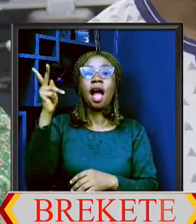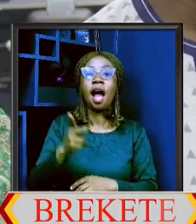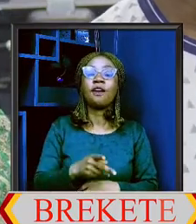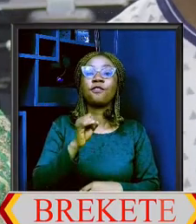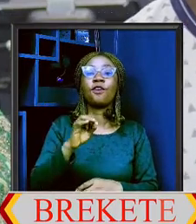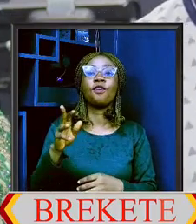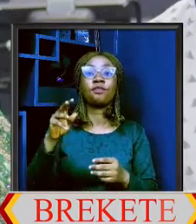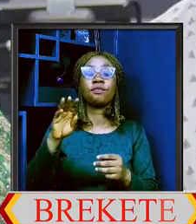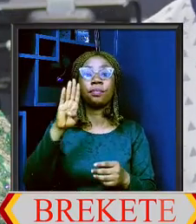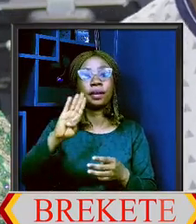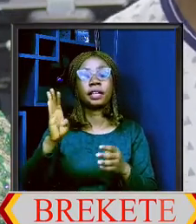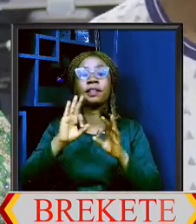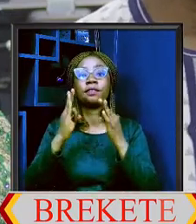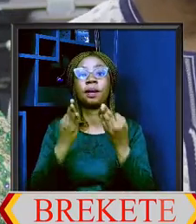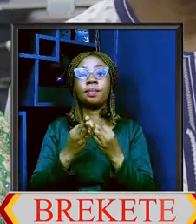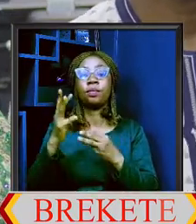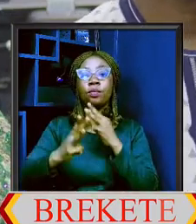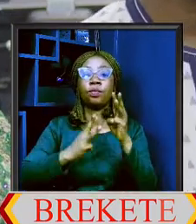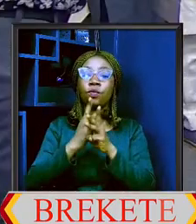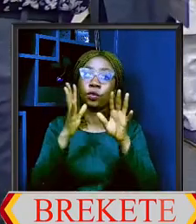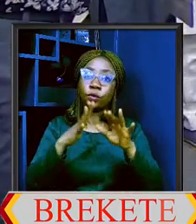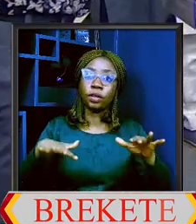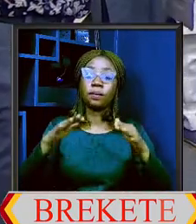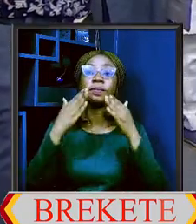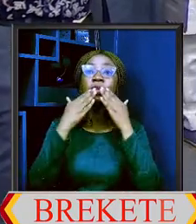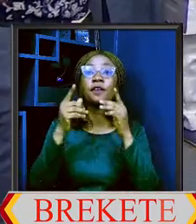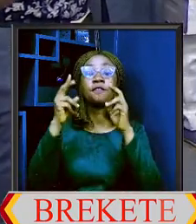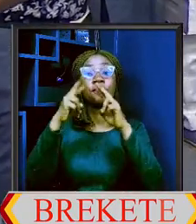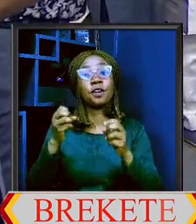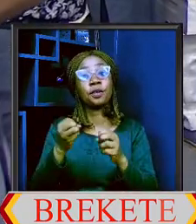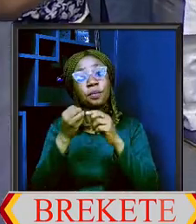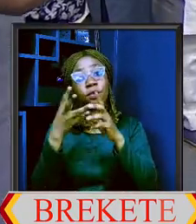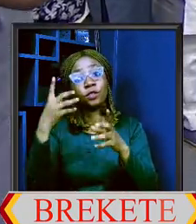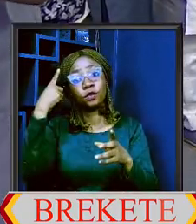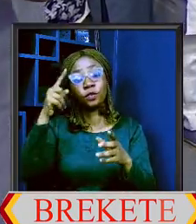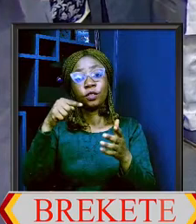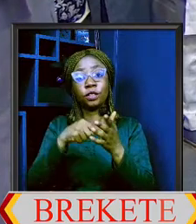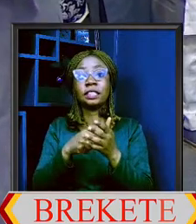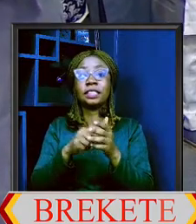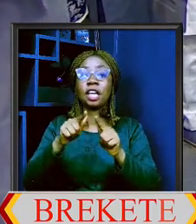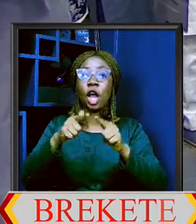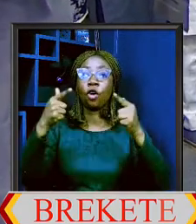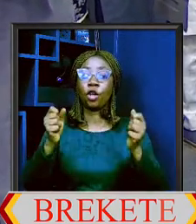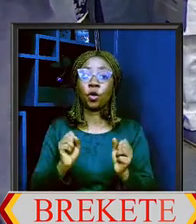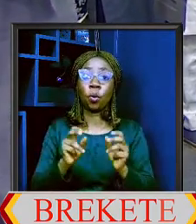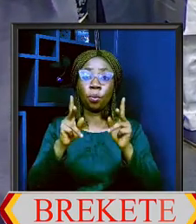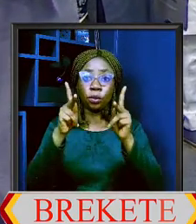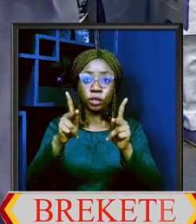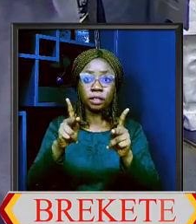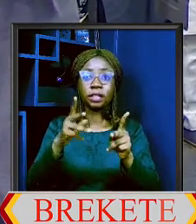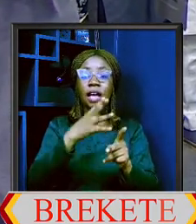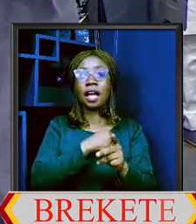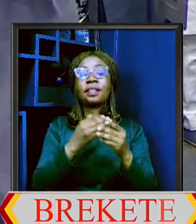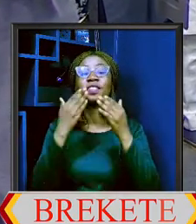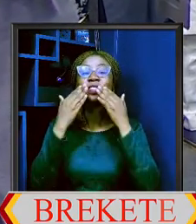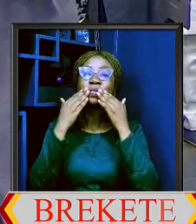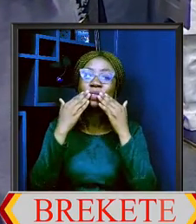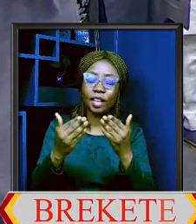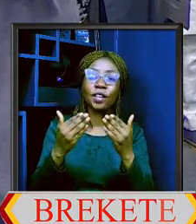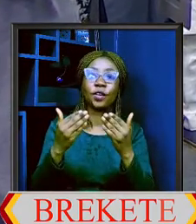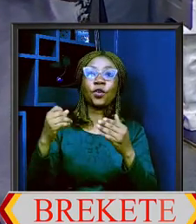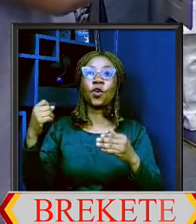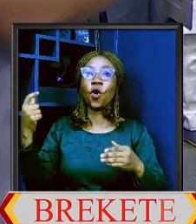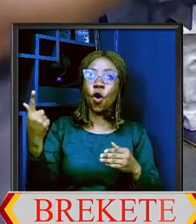worldwide uh thank you very much ordinary president for this great opportunity and uh thank you very